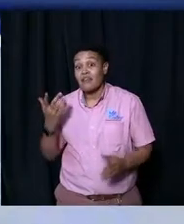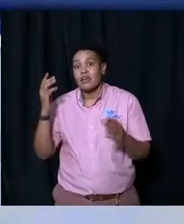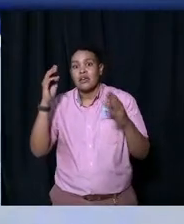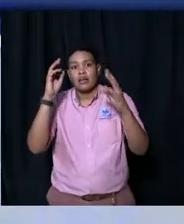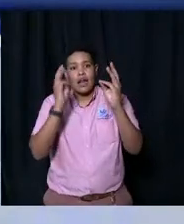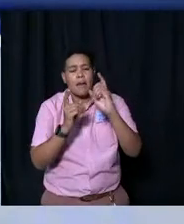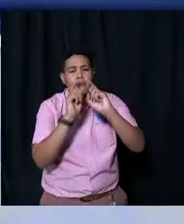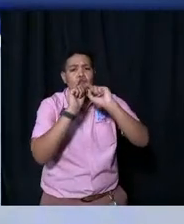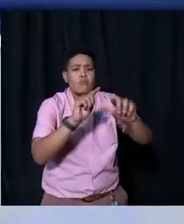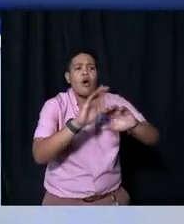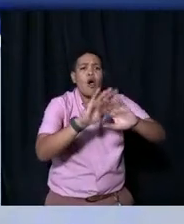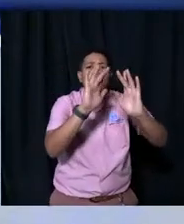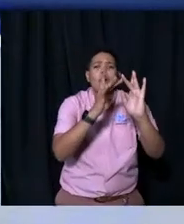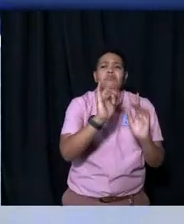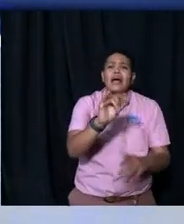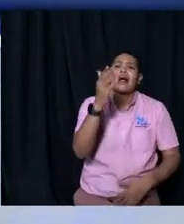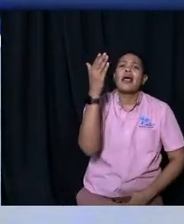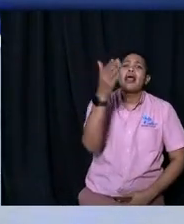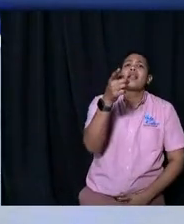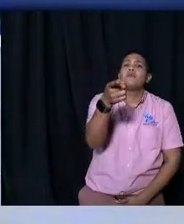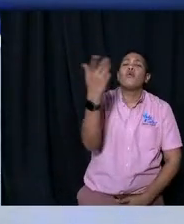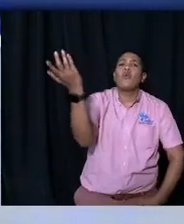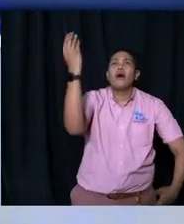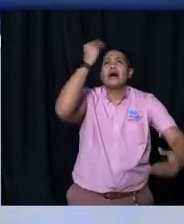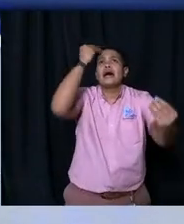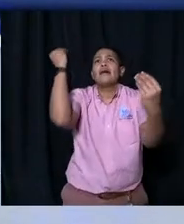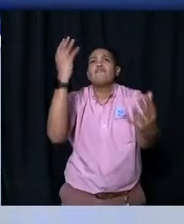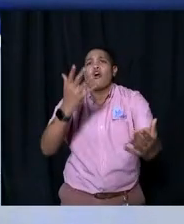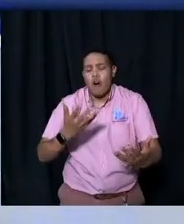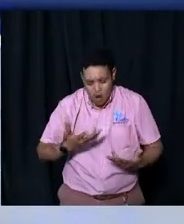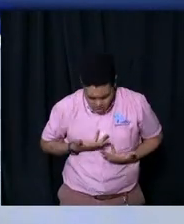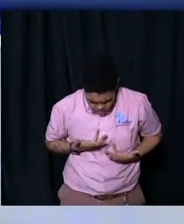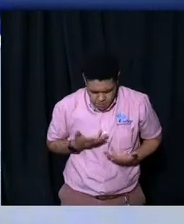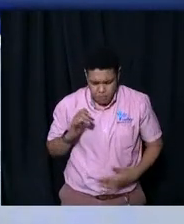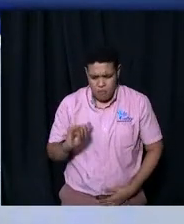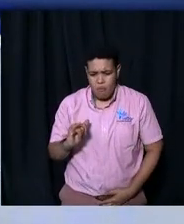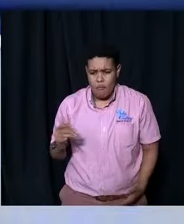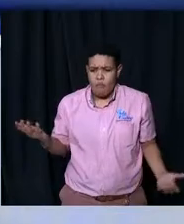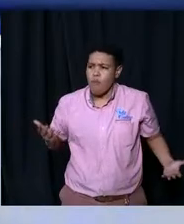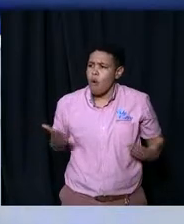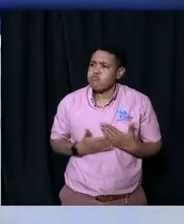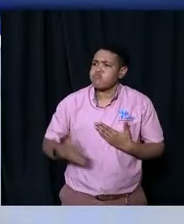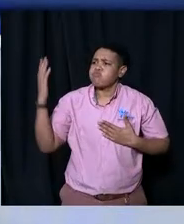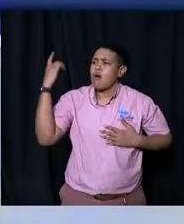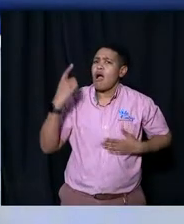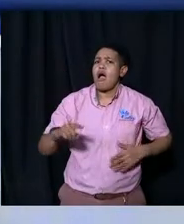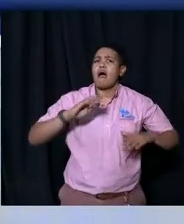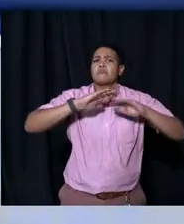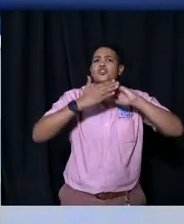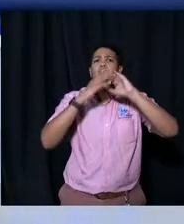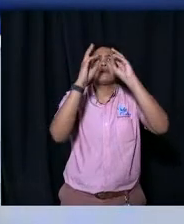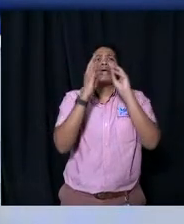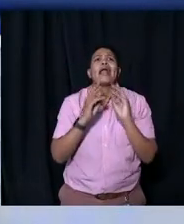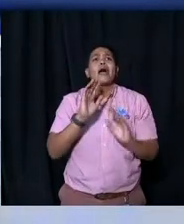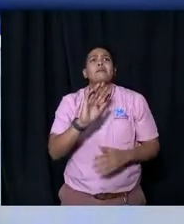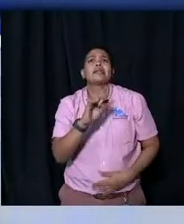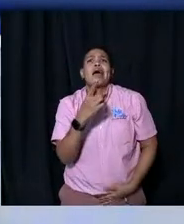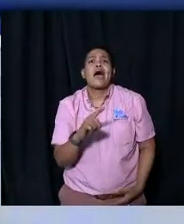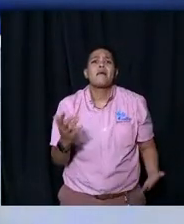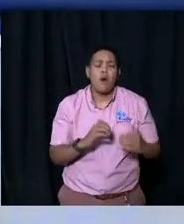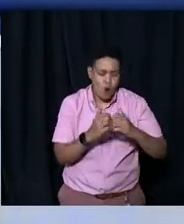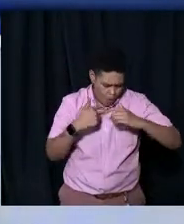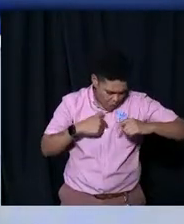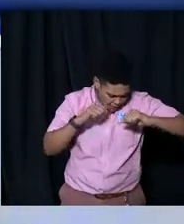on the website, and that can help you to inform yourselves about what is the state of the Jamaican climate and how you